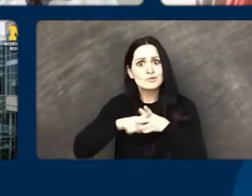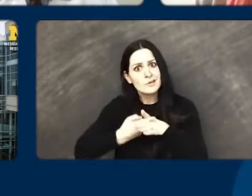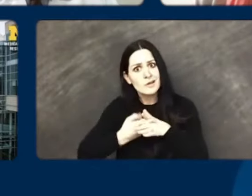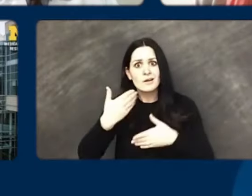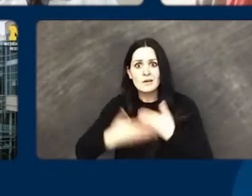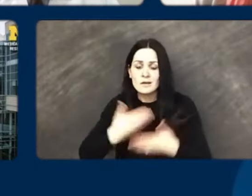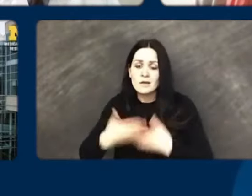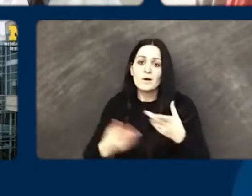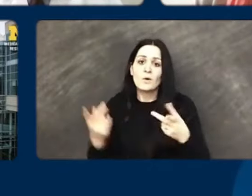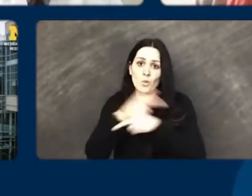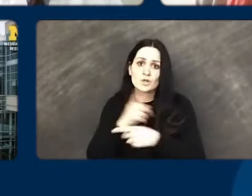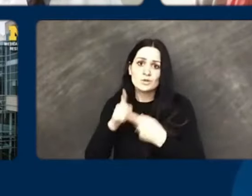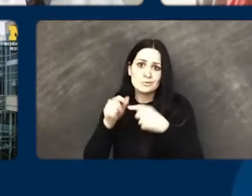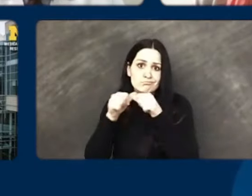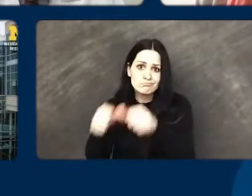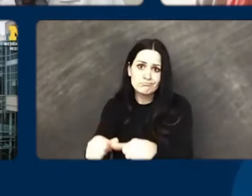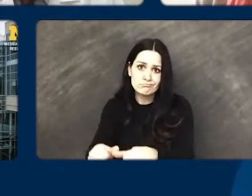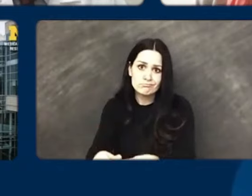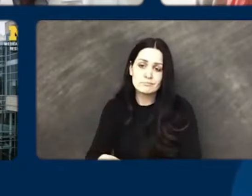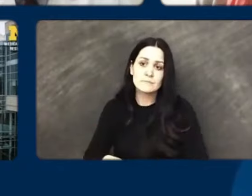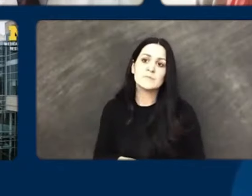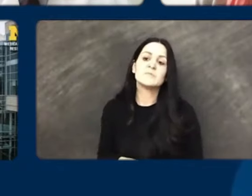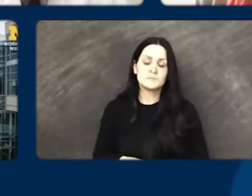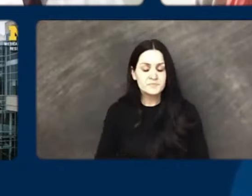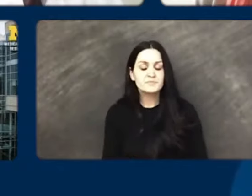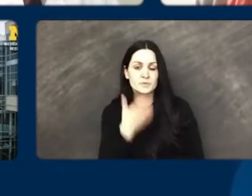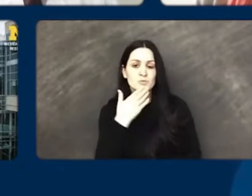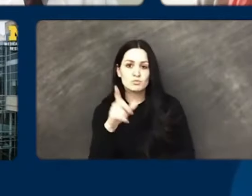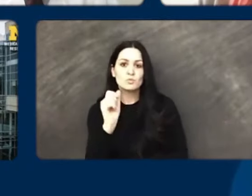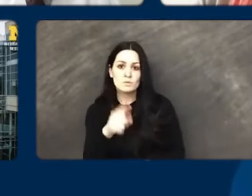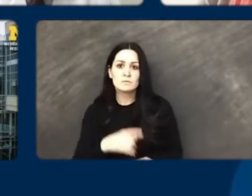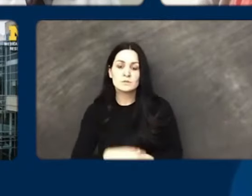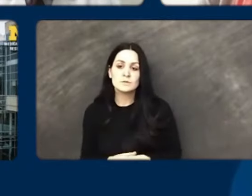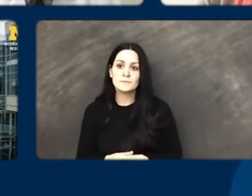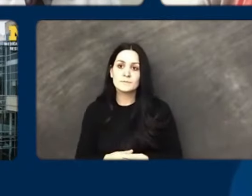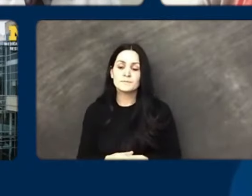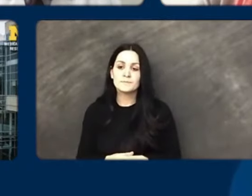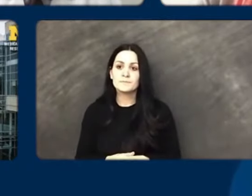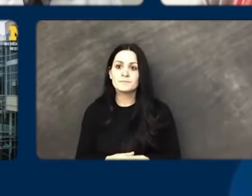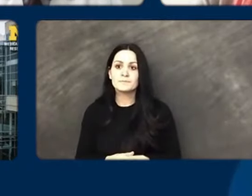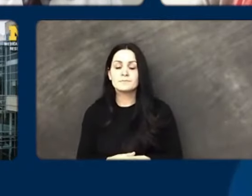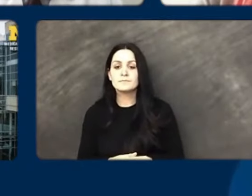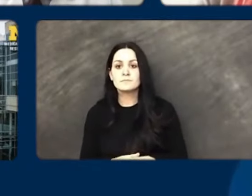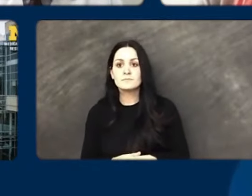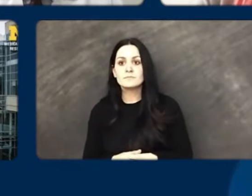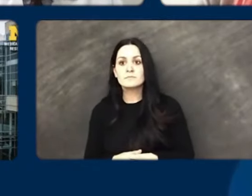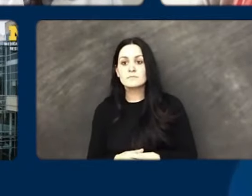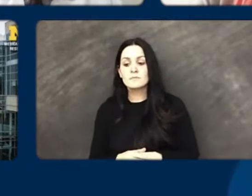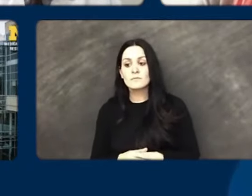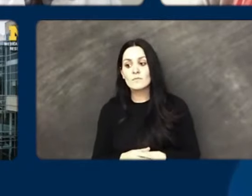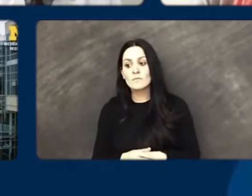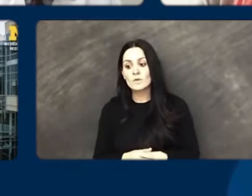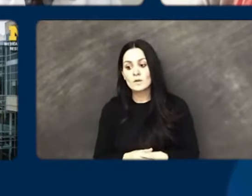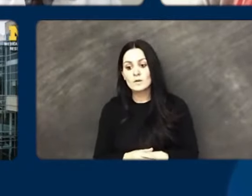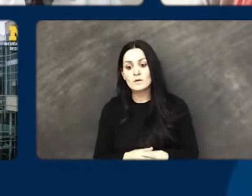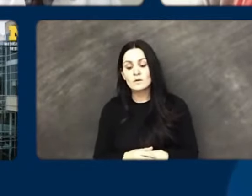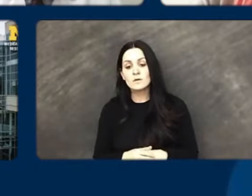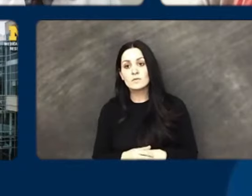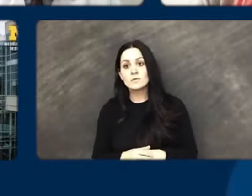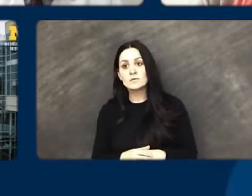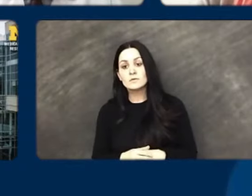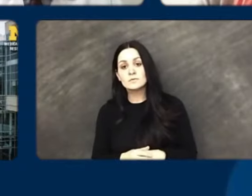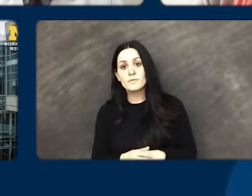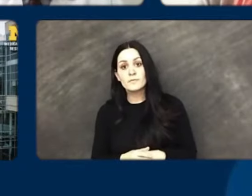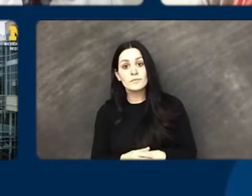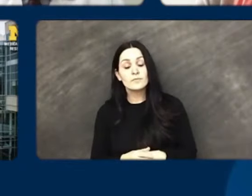sustain. Well, that's a great question. And I have a very similar approach to exercise that